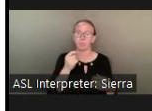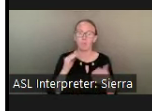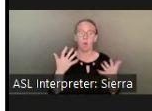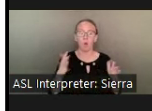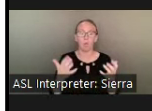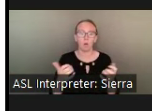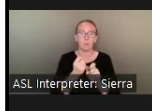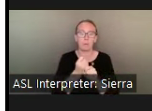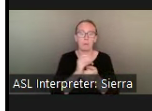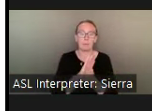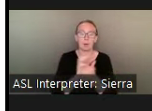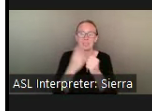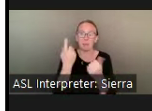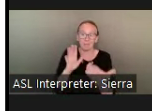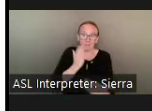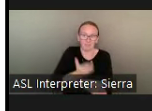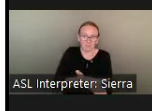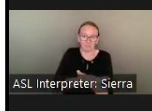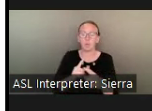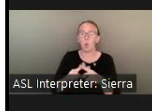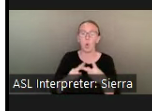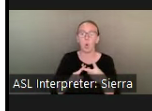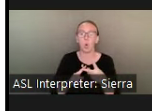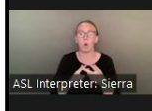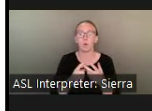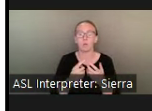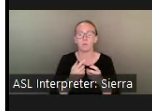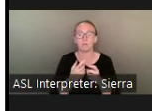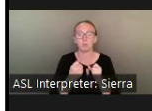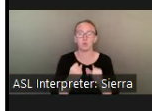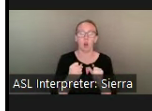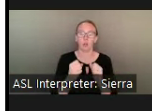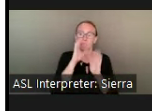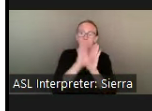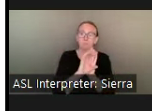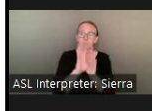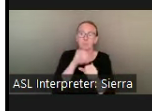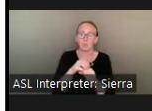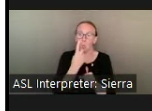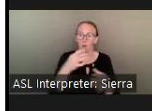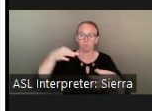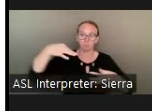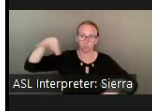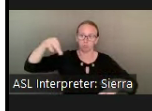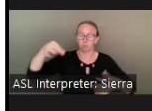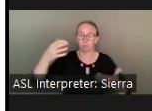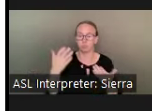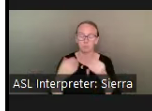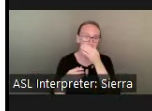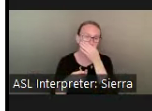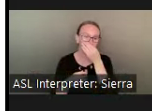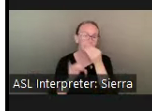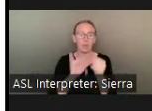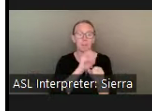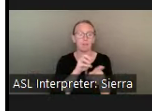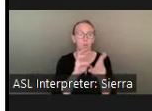or collage, or just make a very just strong unified image in one form. And so this was part of the workshop. Here you